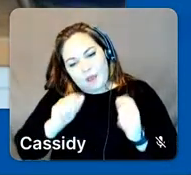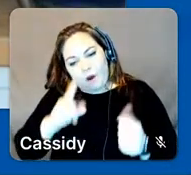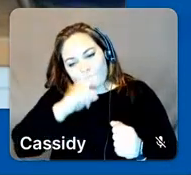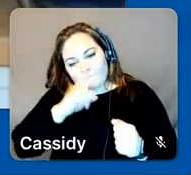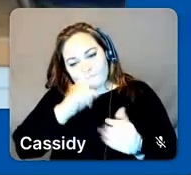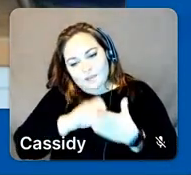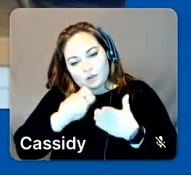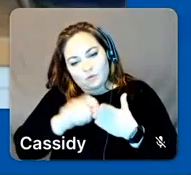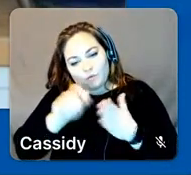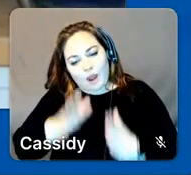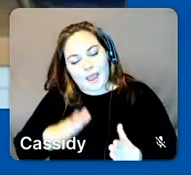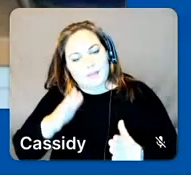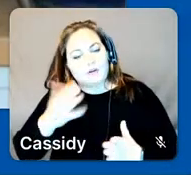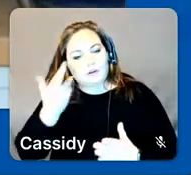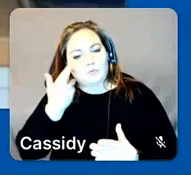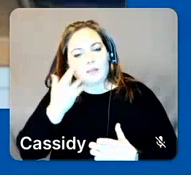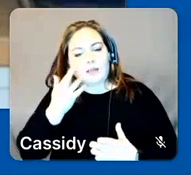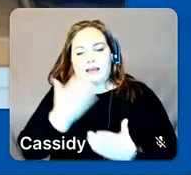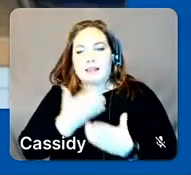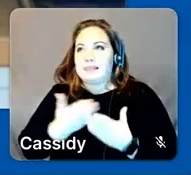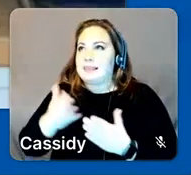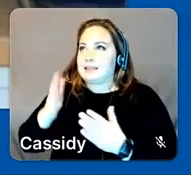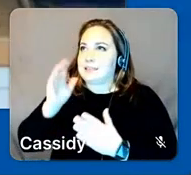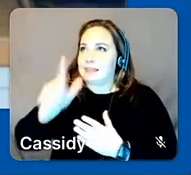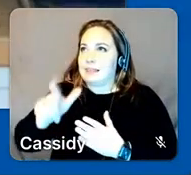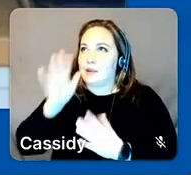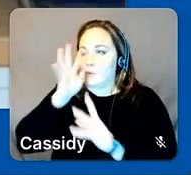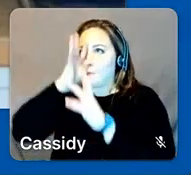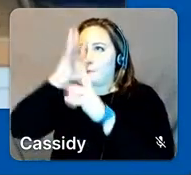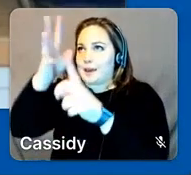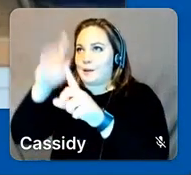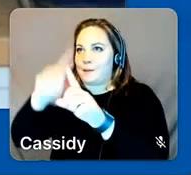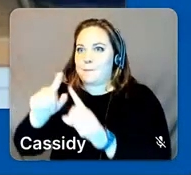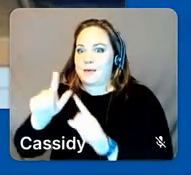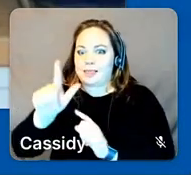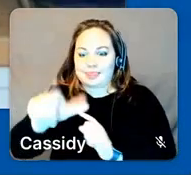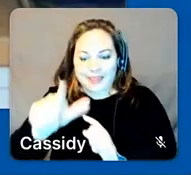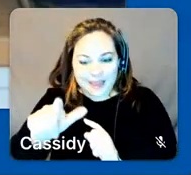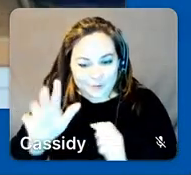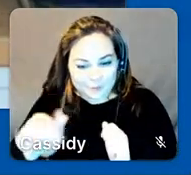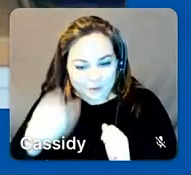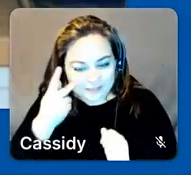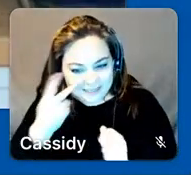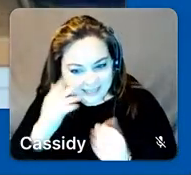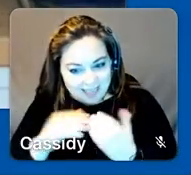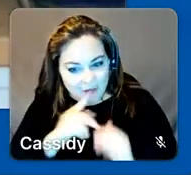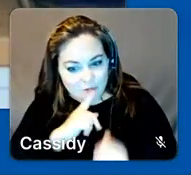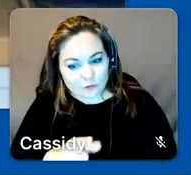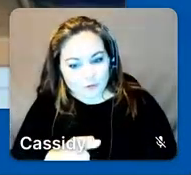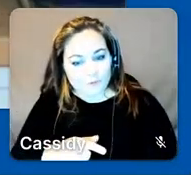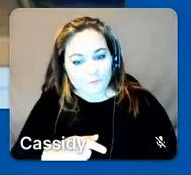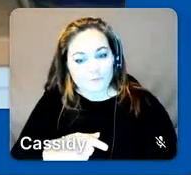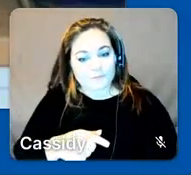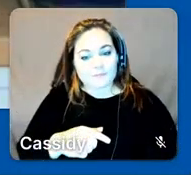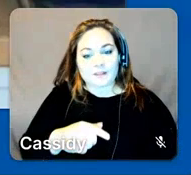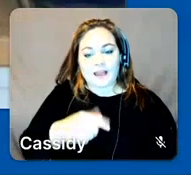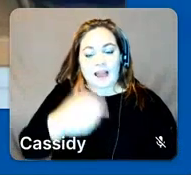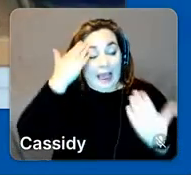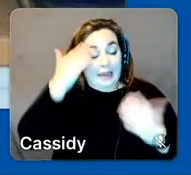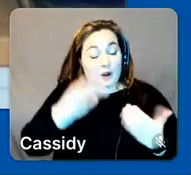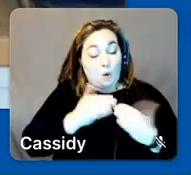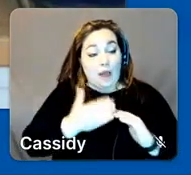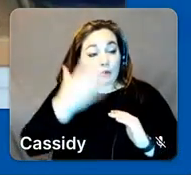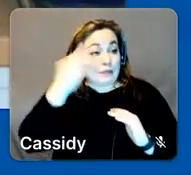like stuff that you sort of make up later, you find like precedents for it. Like, yeah. I don't know how she got out of the town. I was like, mother's helper. And later within my